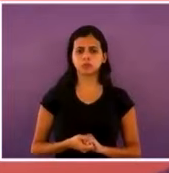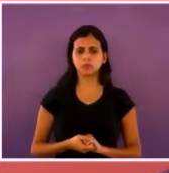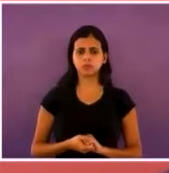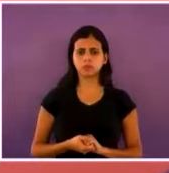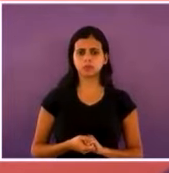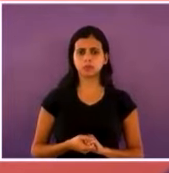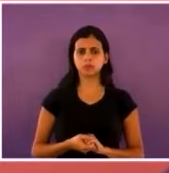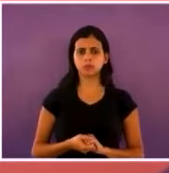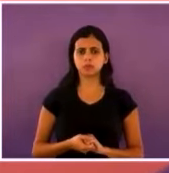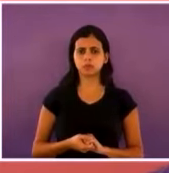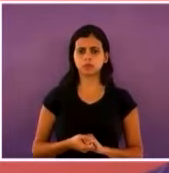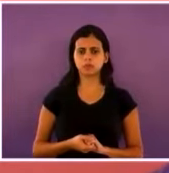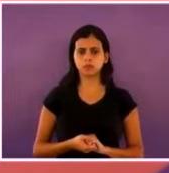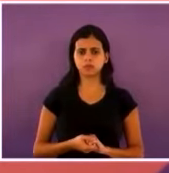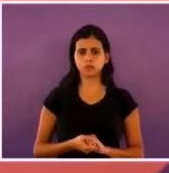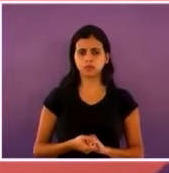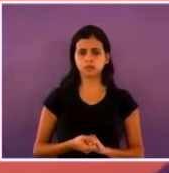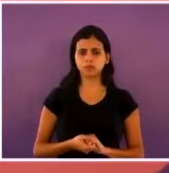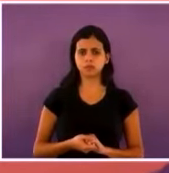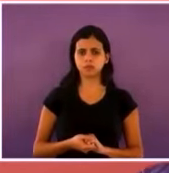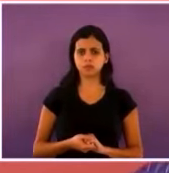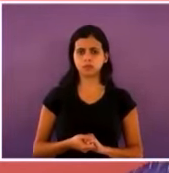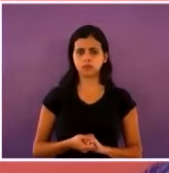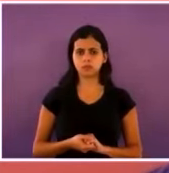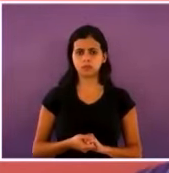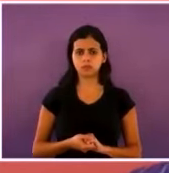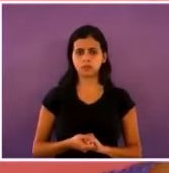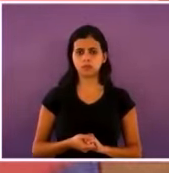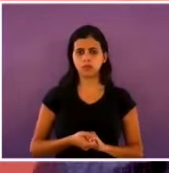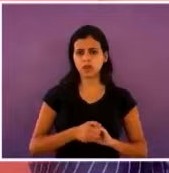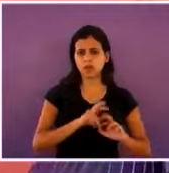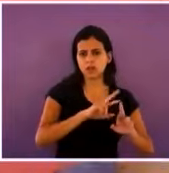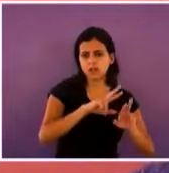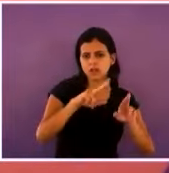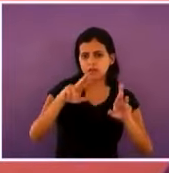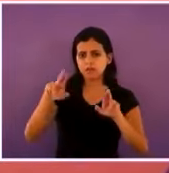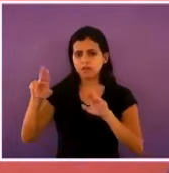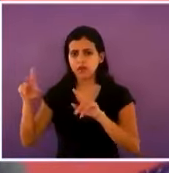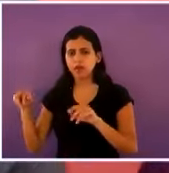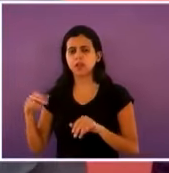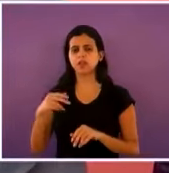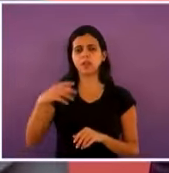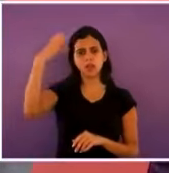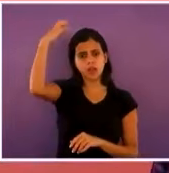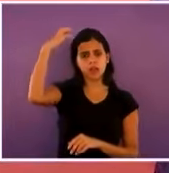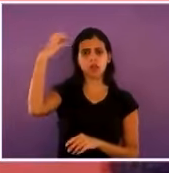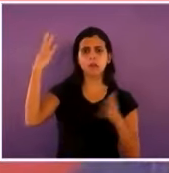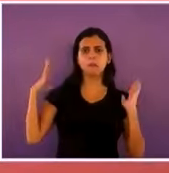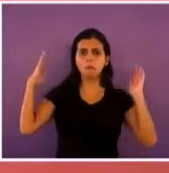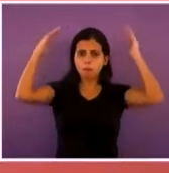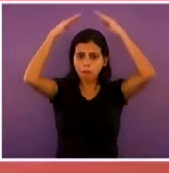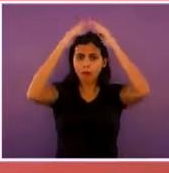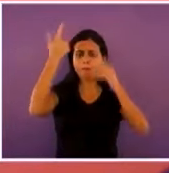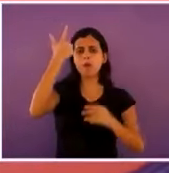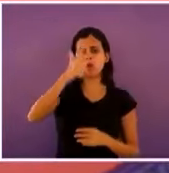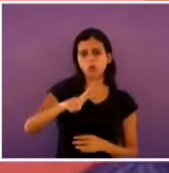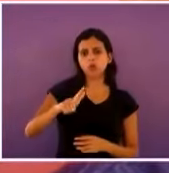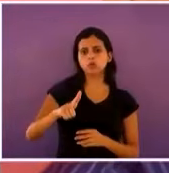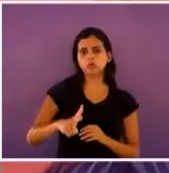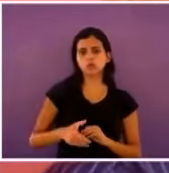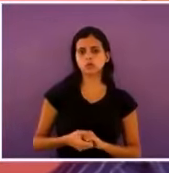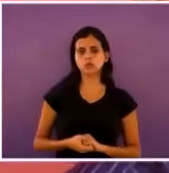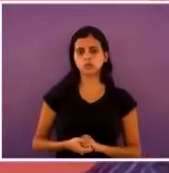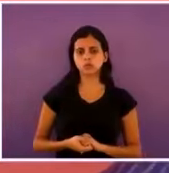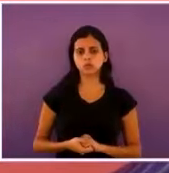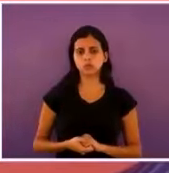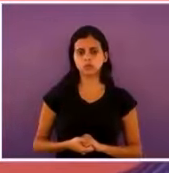coming back to the fold, the Roman fold. Diferentemente de outros papas que diziam volte para o redil. And only